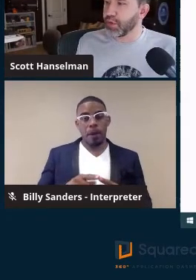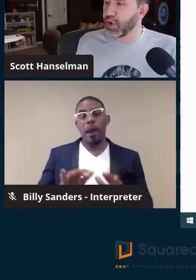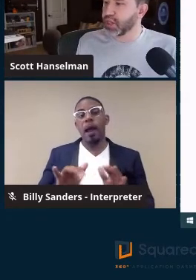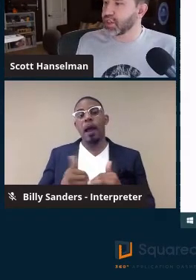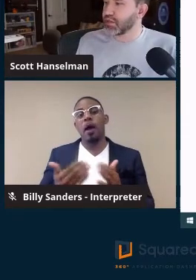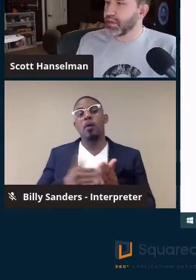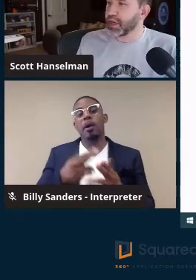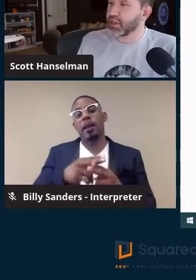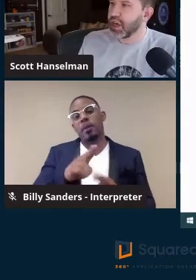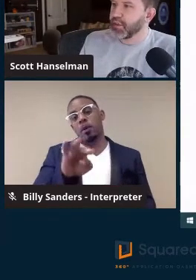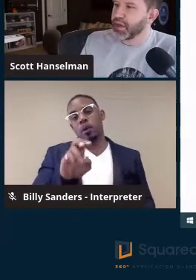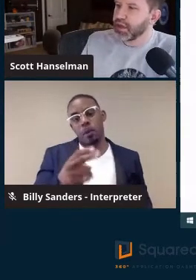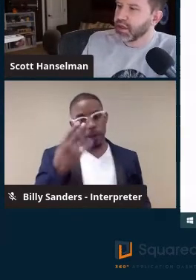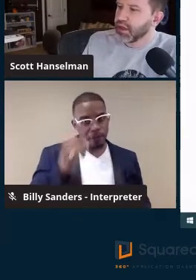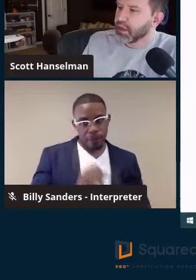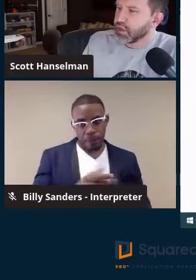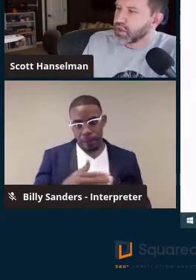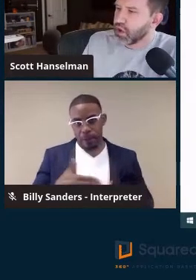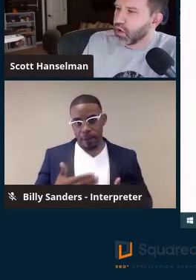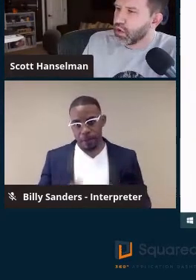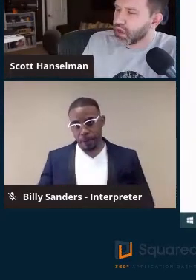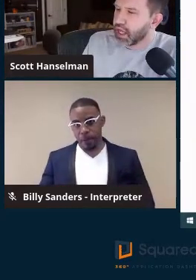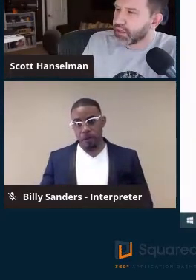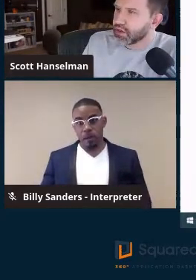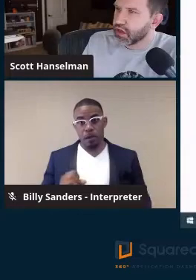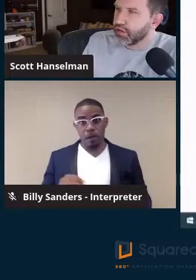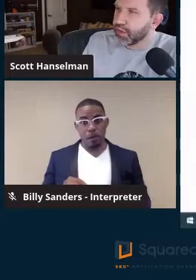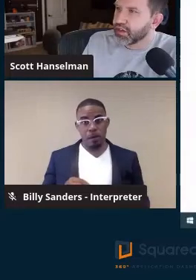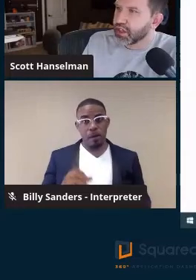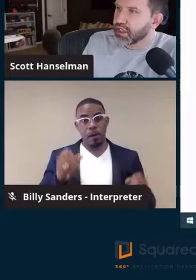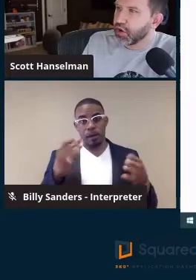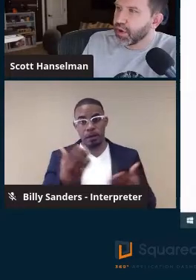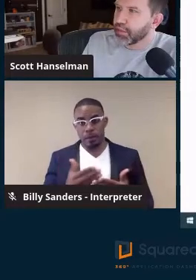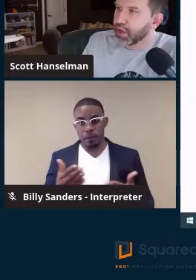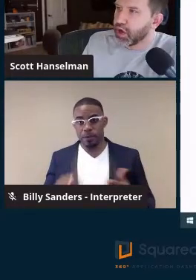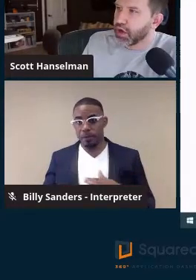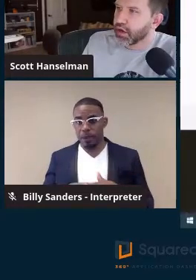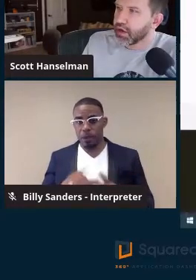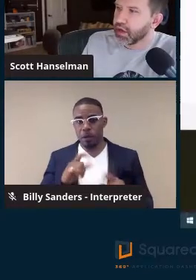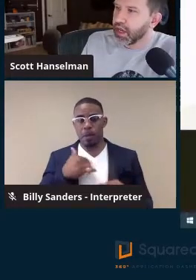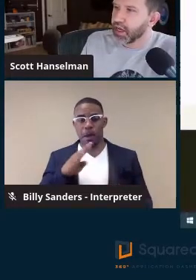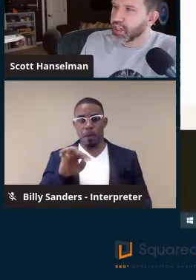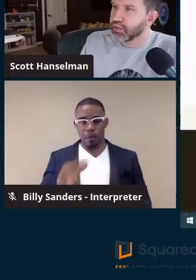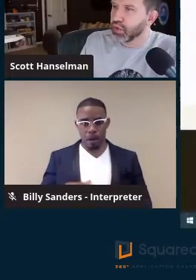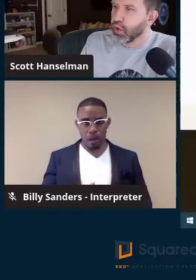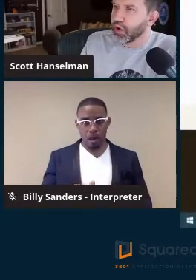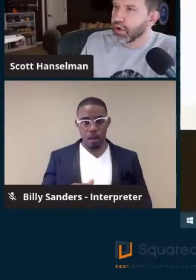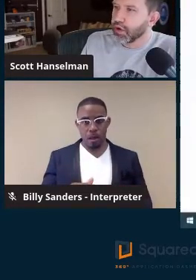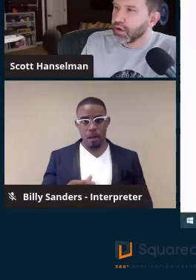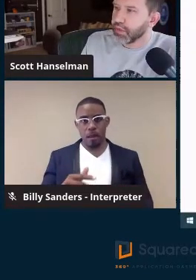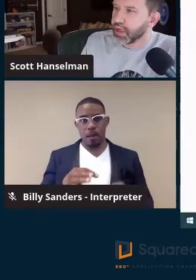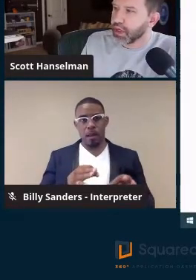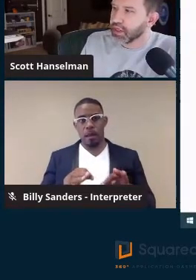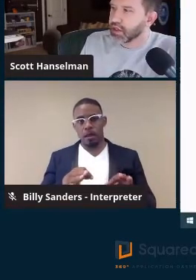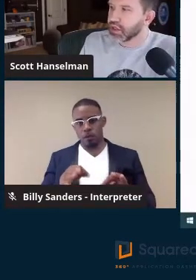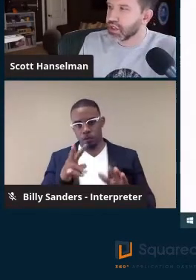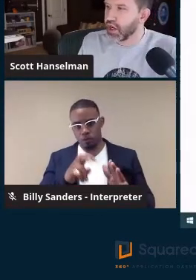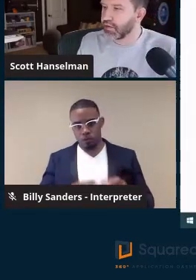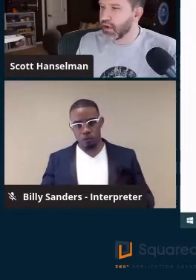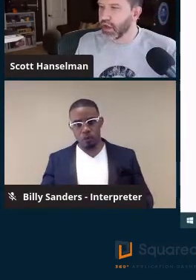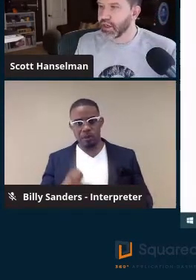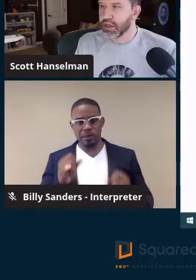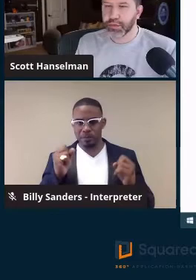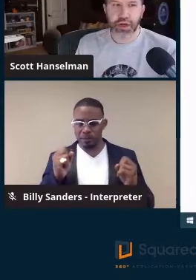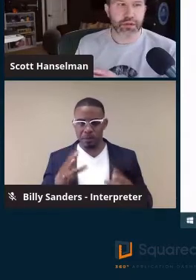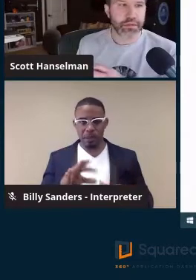rename your branches if that makes you happy. So lots of stuff. Basically, go to my blog and explore, because there's a ton